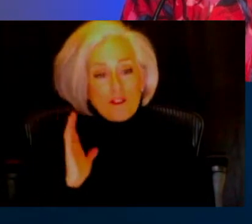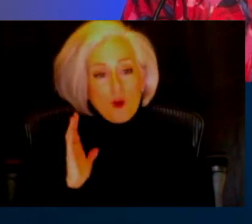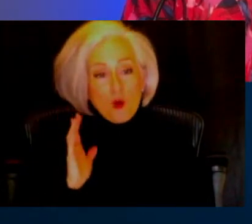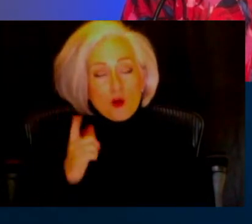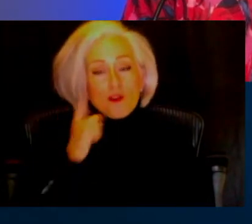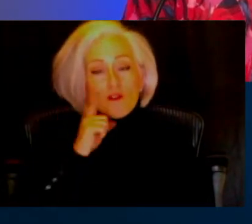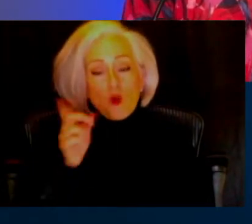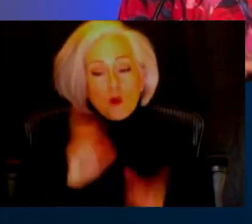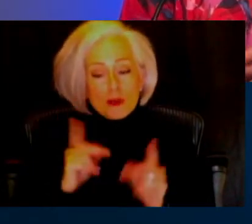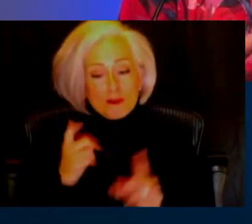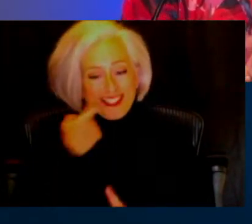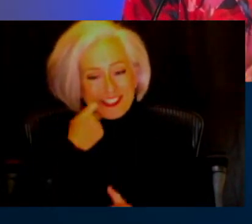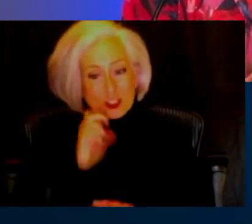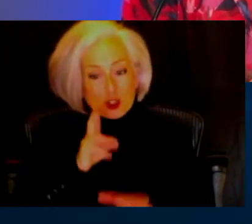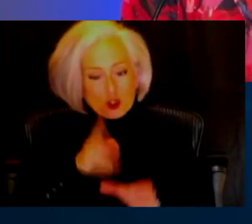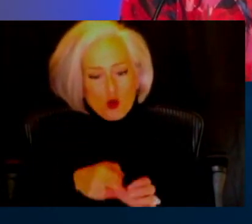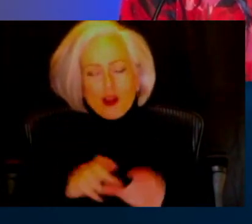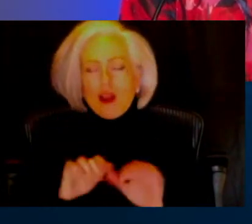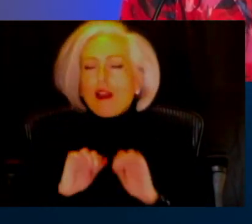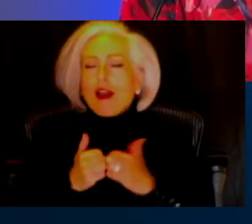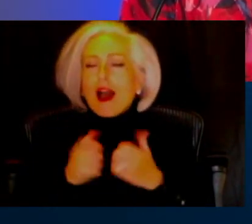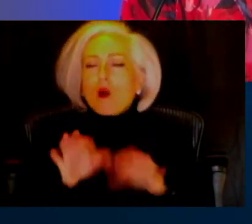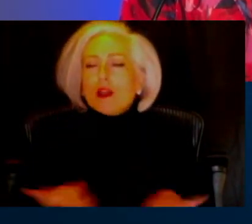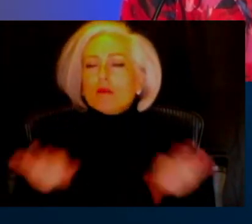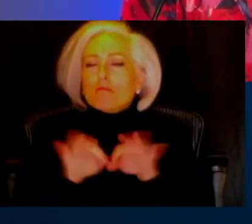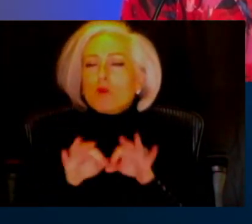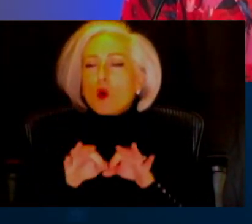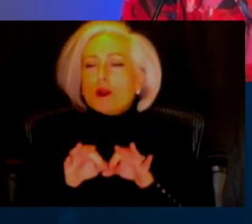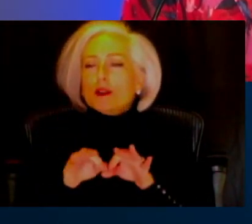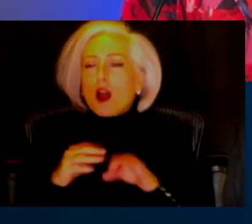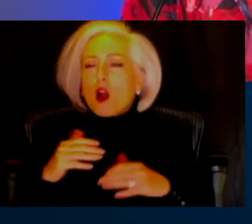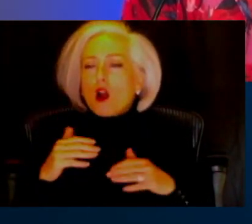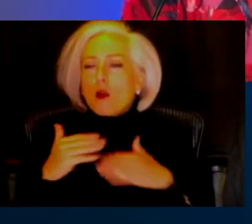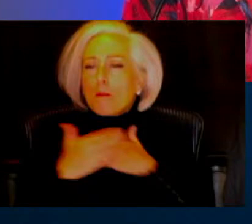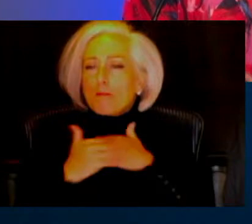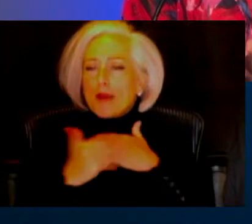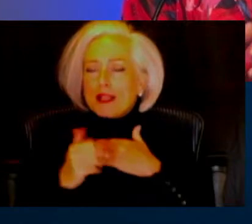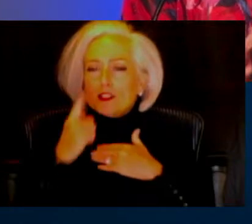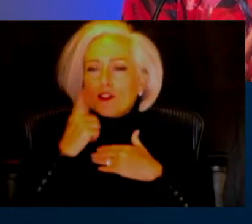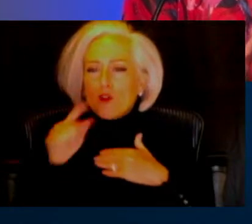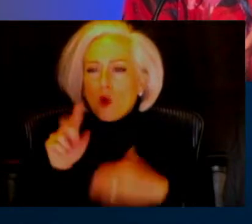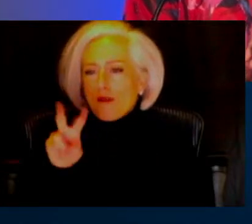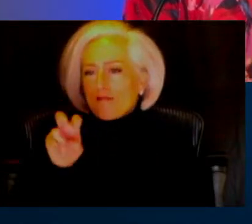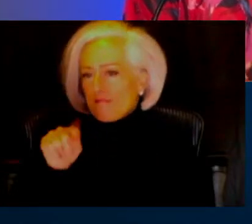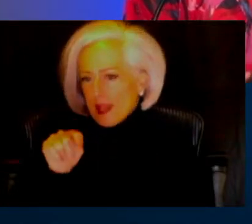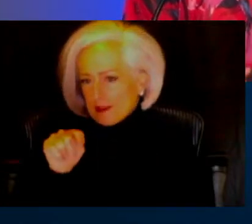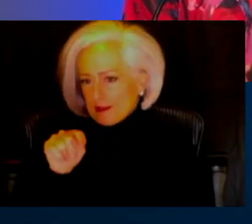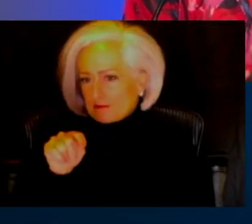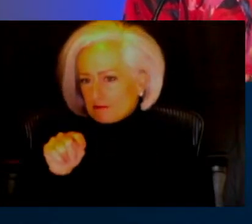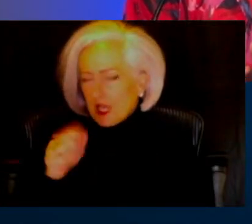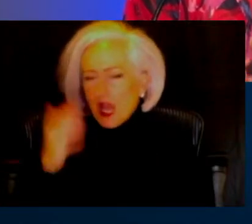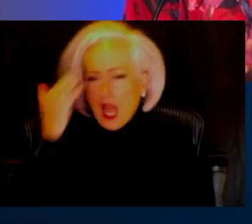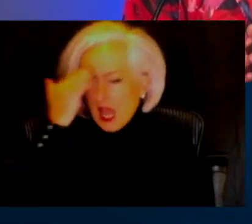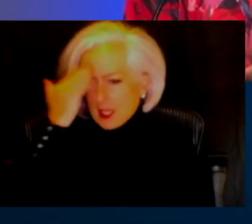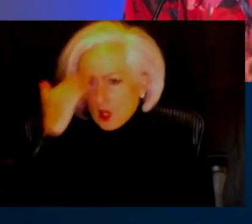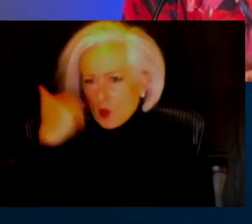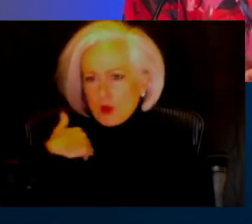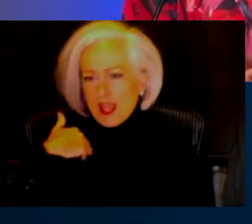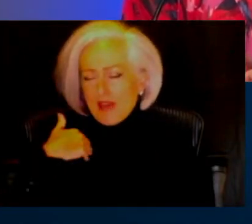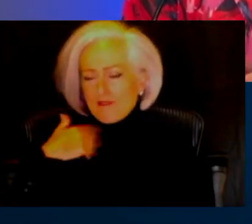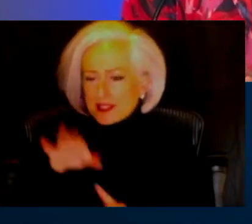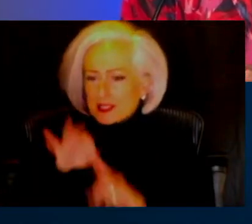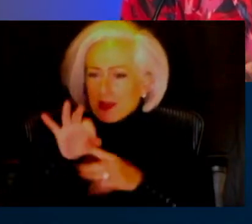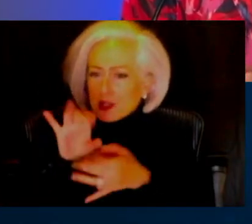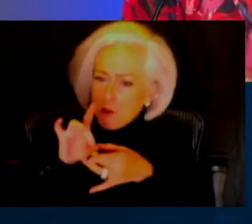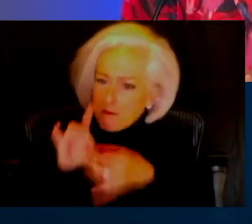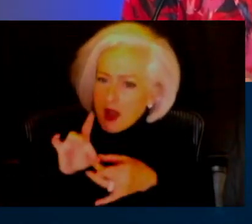joining us, just how important, though, are these pets to veterans? I mean, I know there's just a special bond, but help us understand that bond a